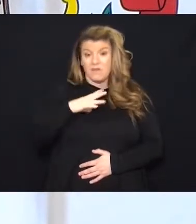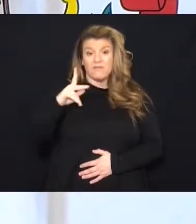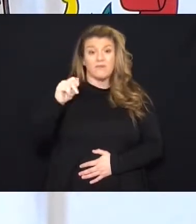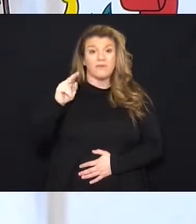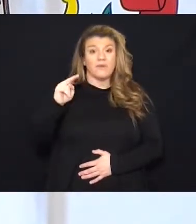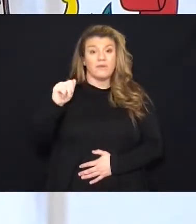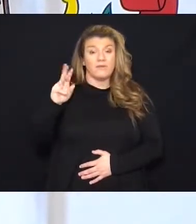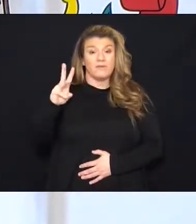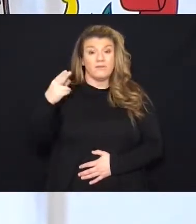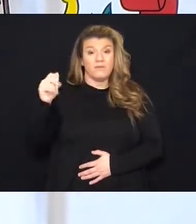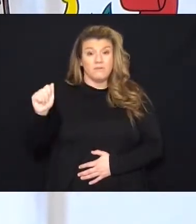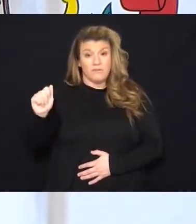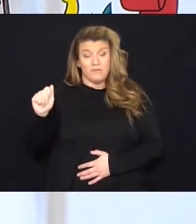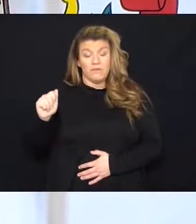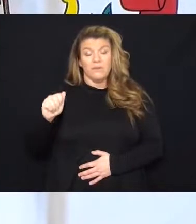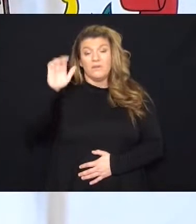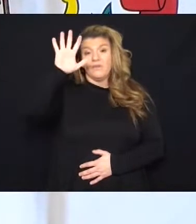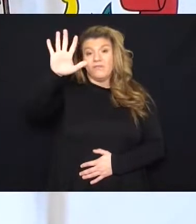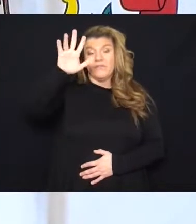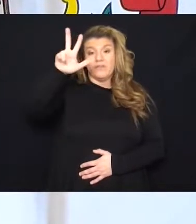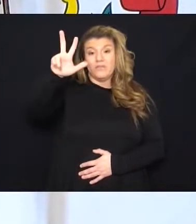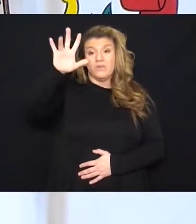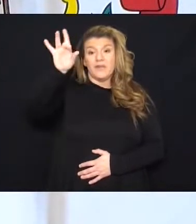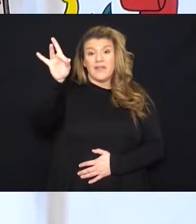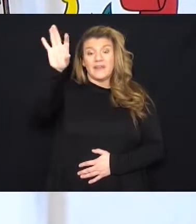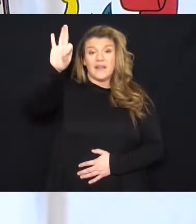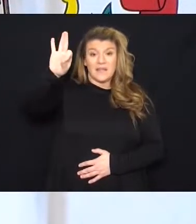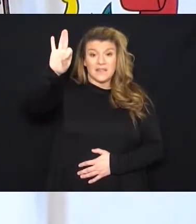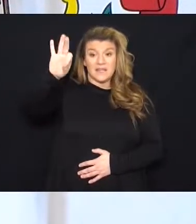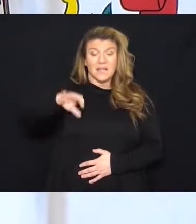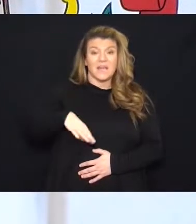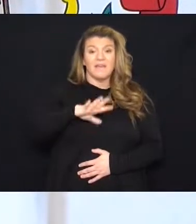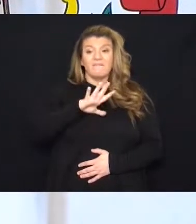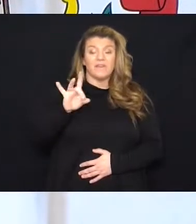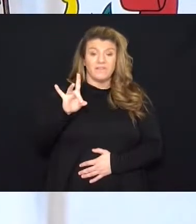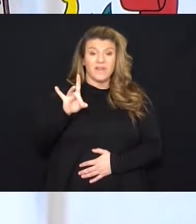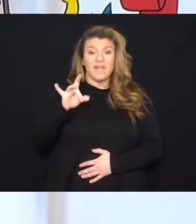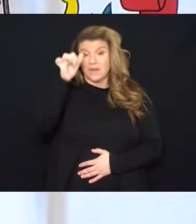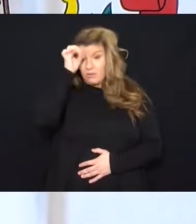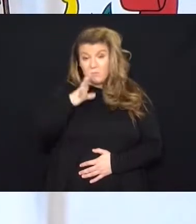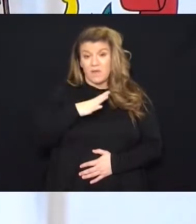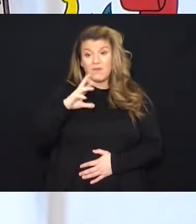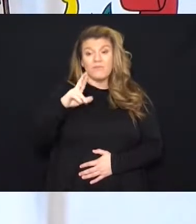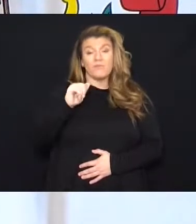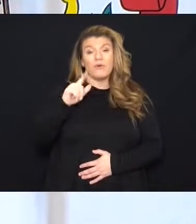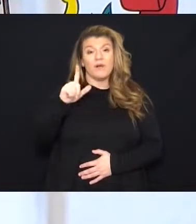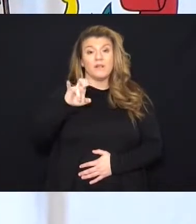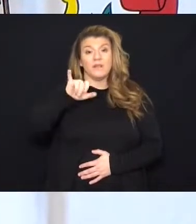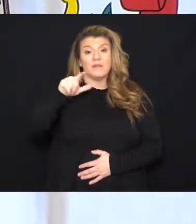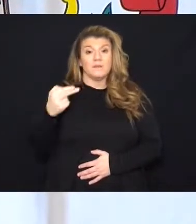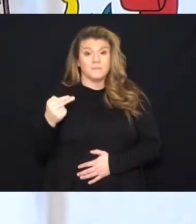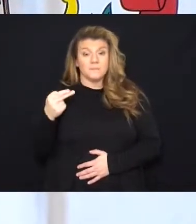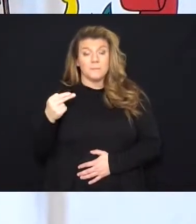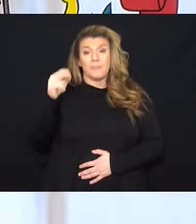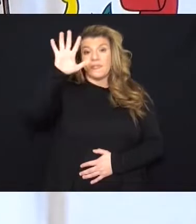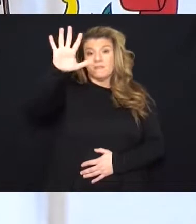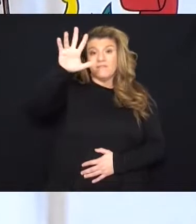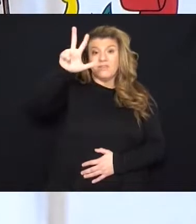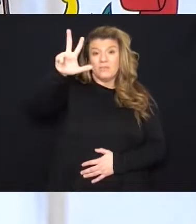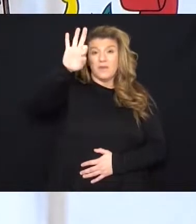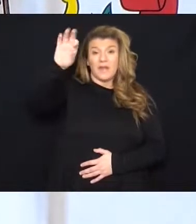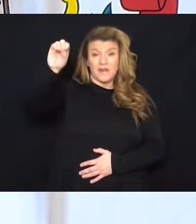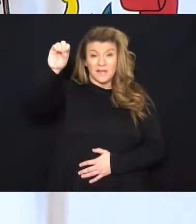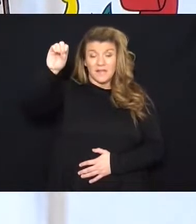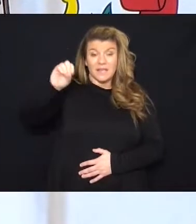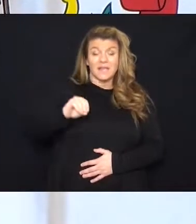Kanawha County. The 5,389th death, a 58-year-old male from Raleigh County. The